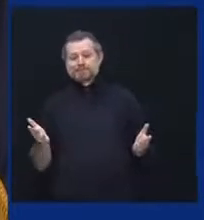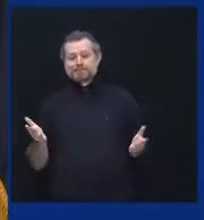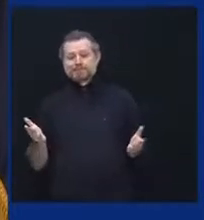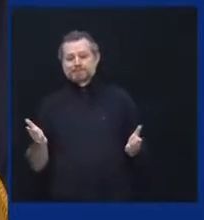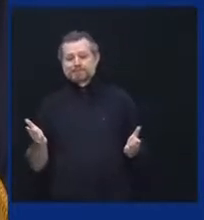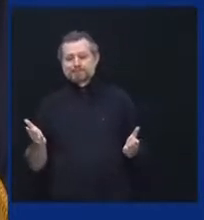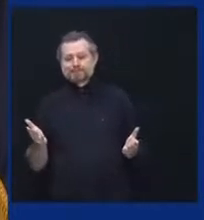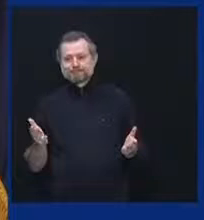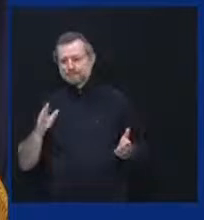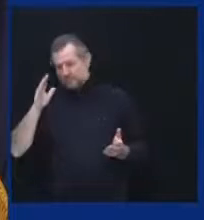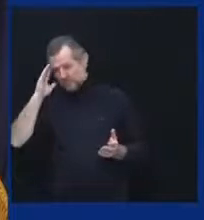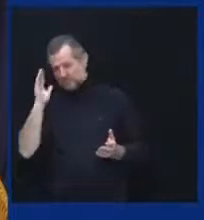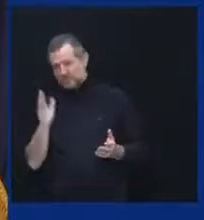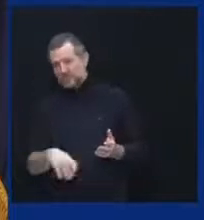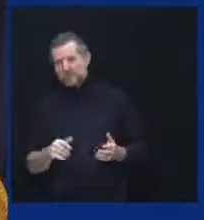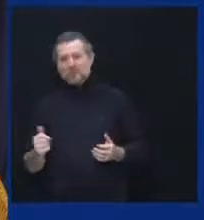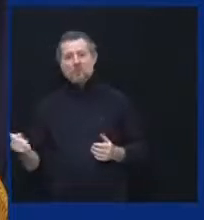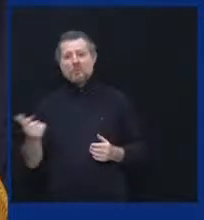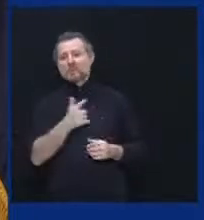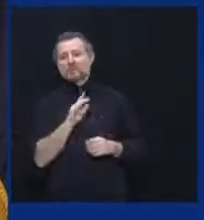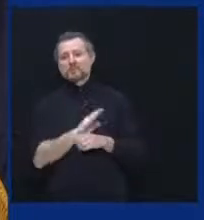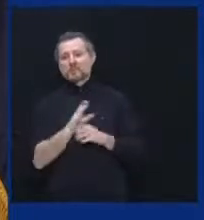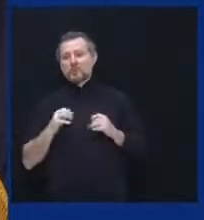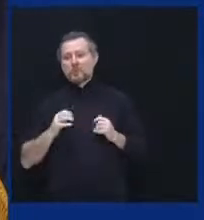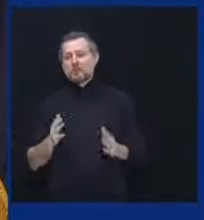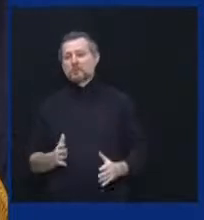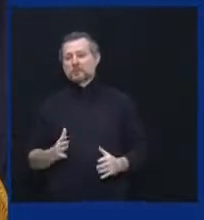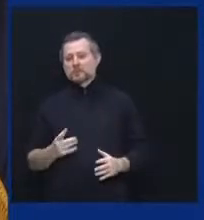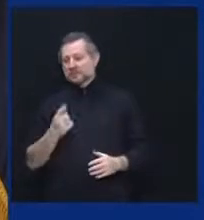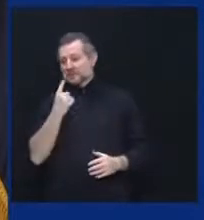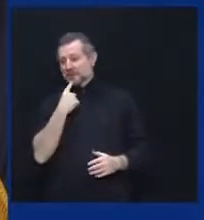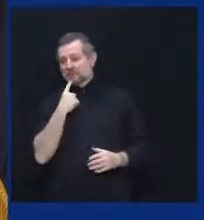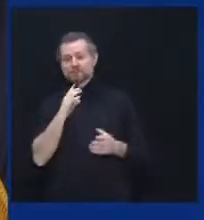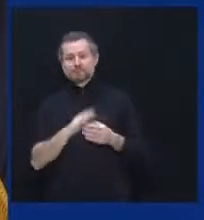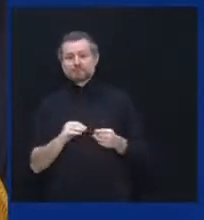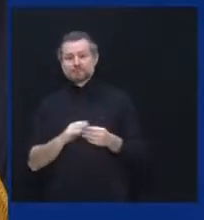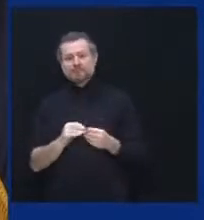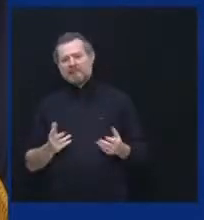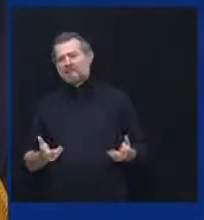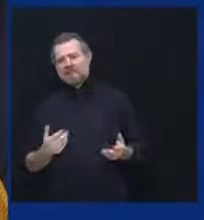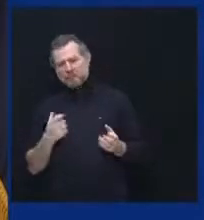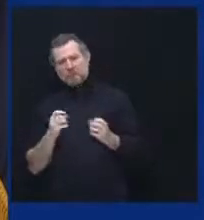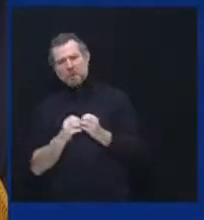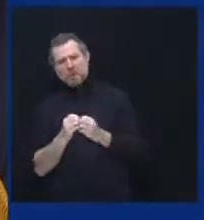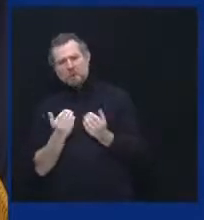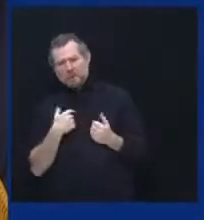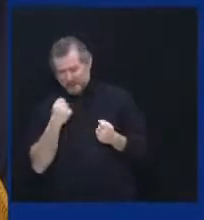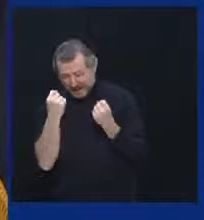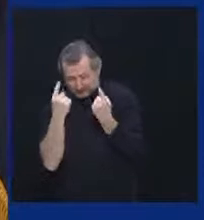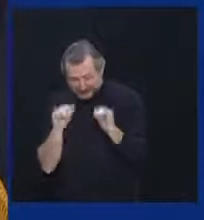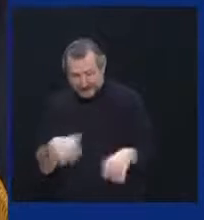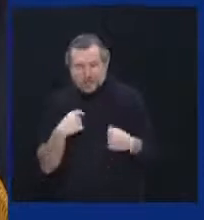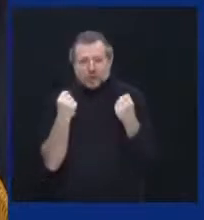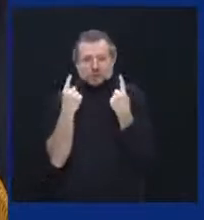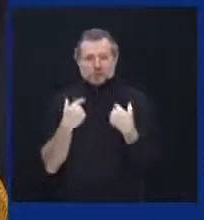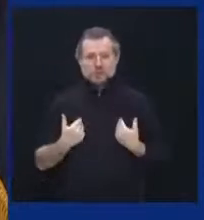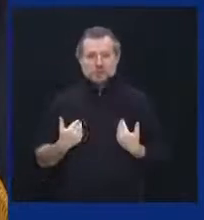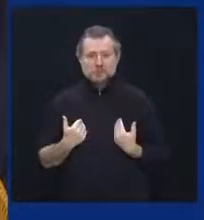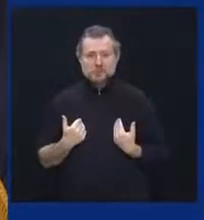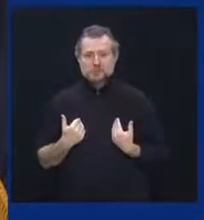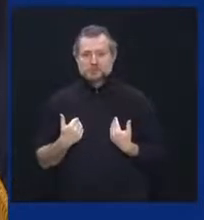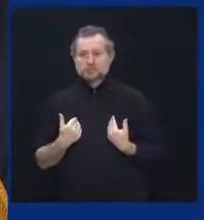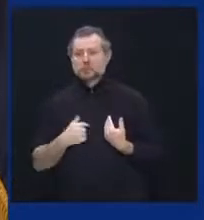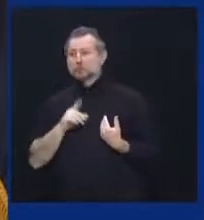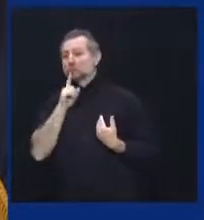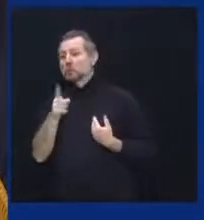business owner who will say they don't want to do more. You won't find a